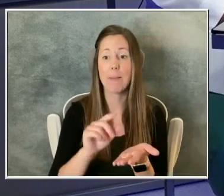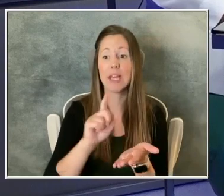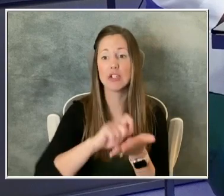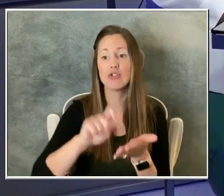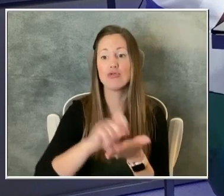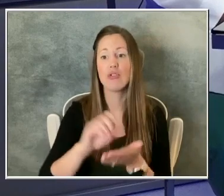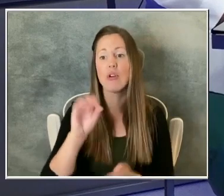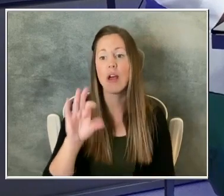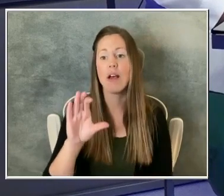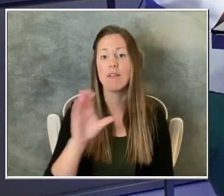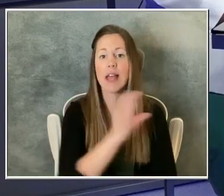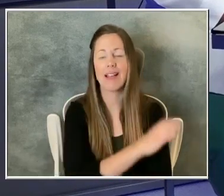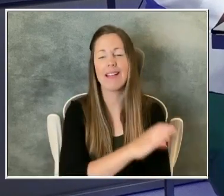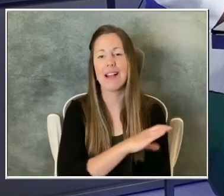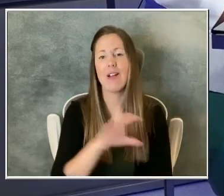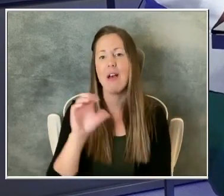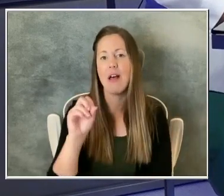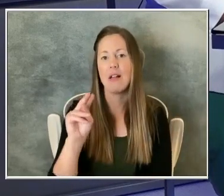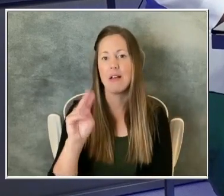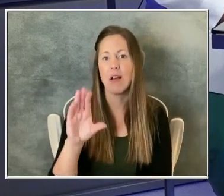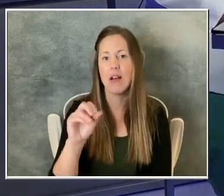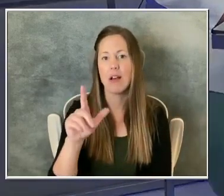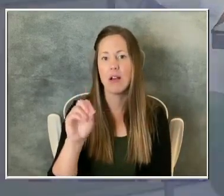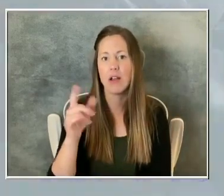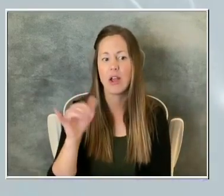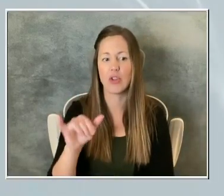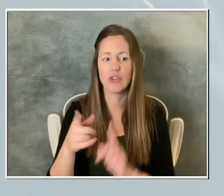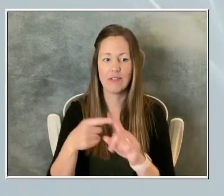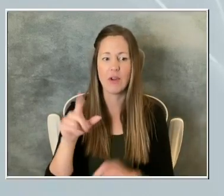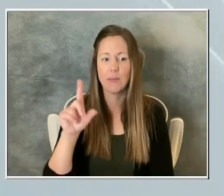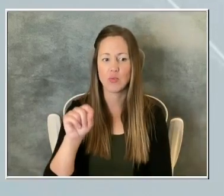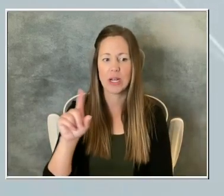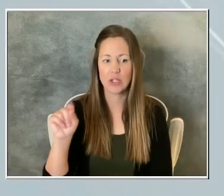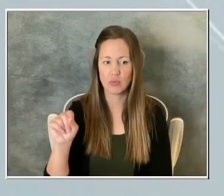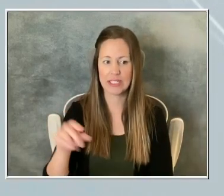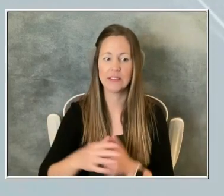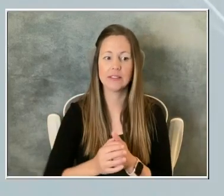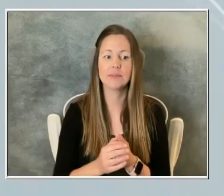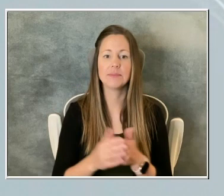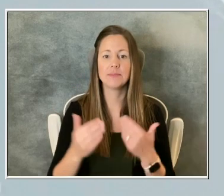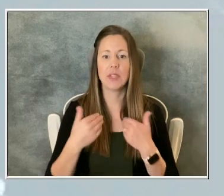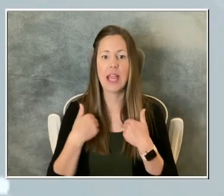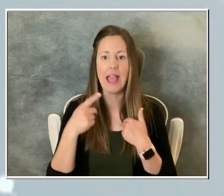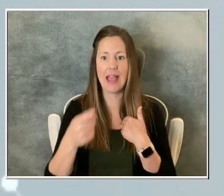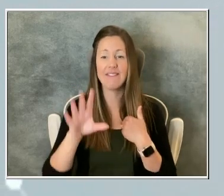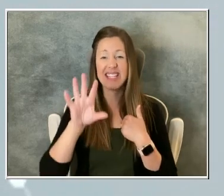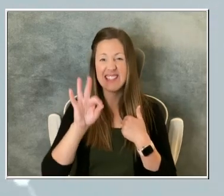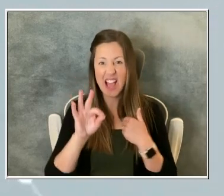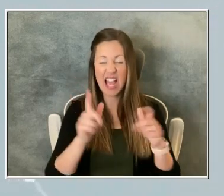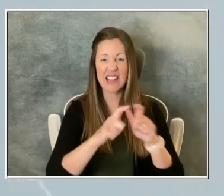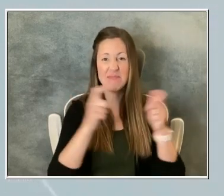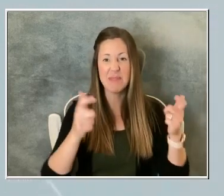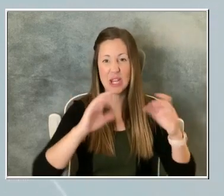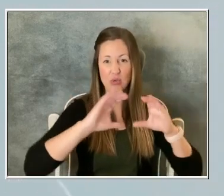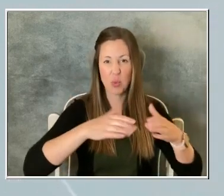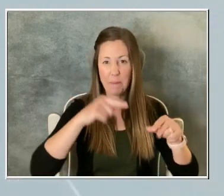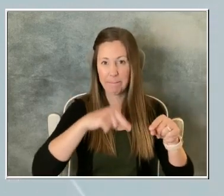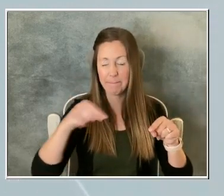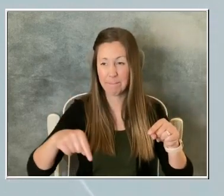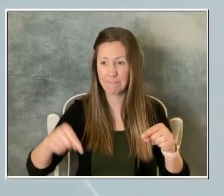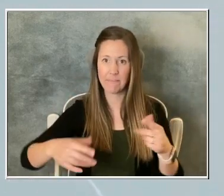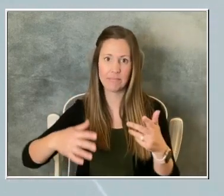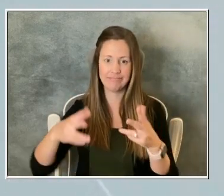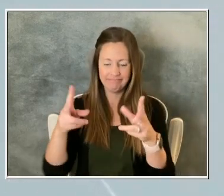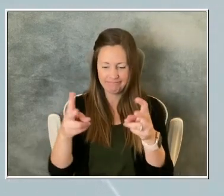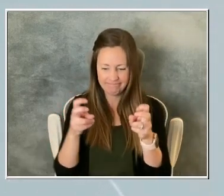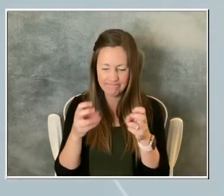Oncology in 2020. It pulled data from 9 large cohorts, that means different groups, looking at more than